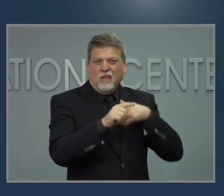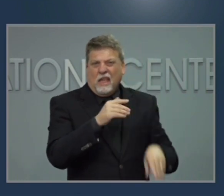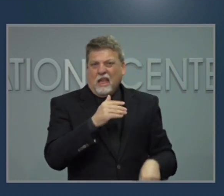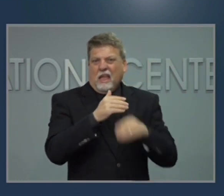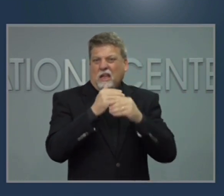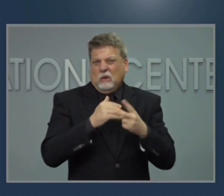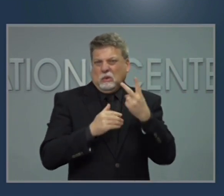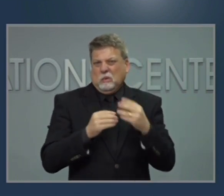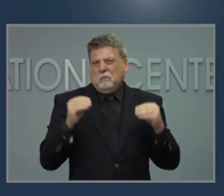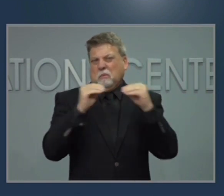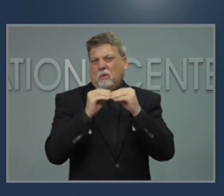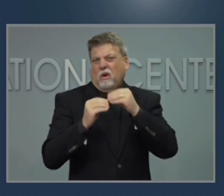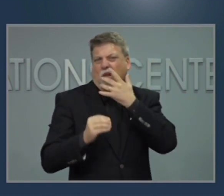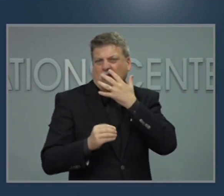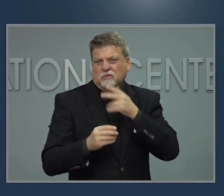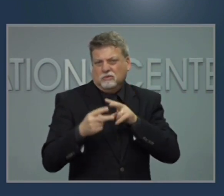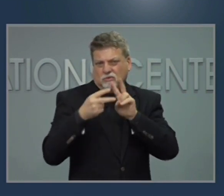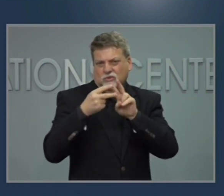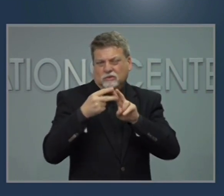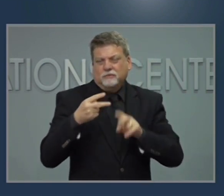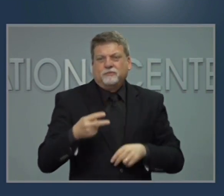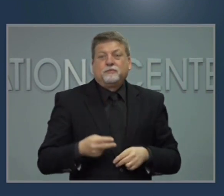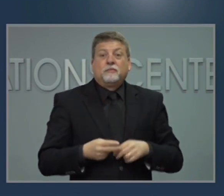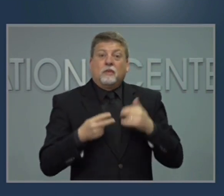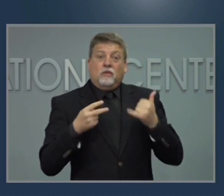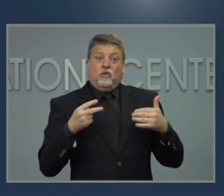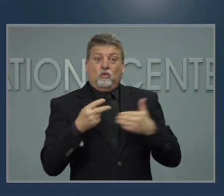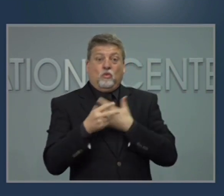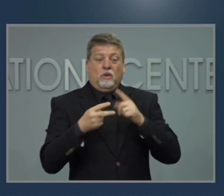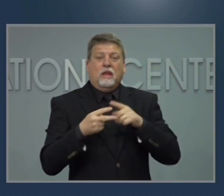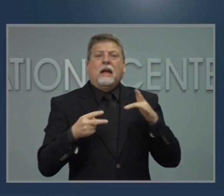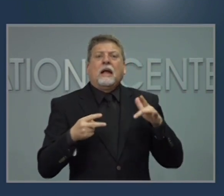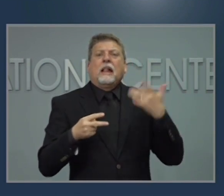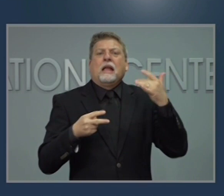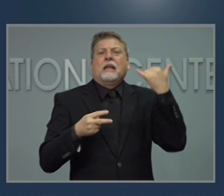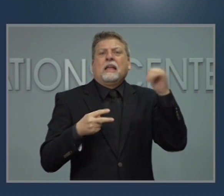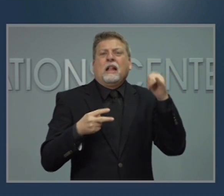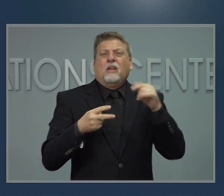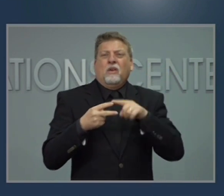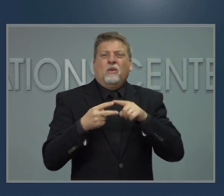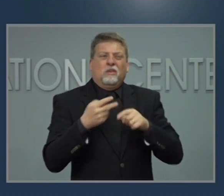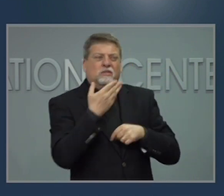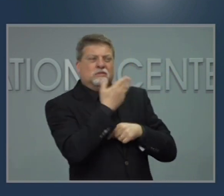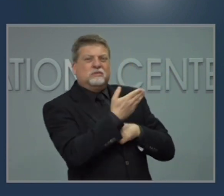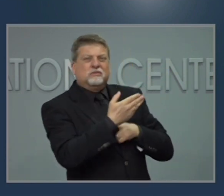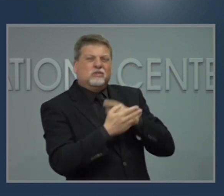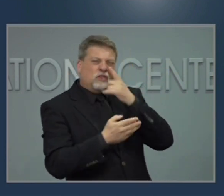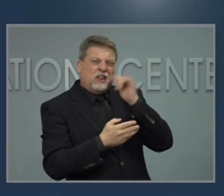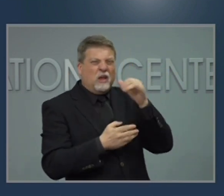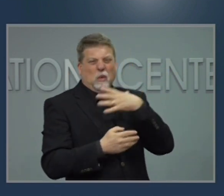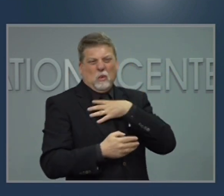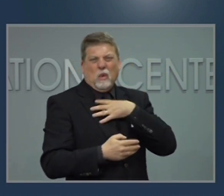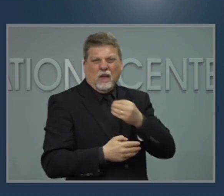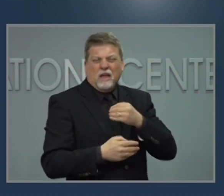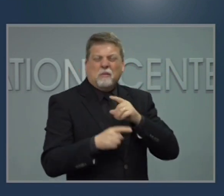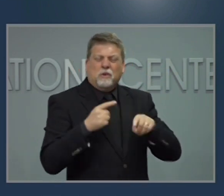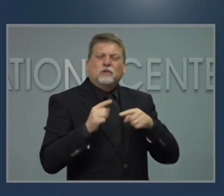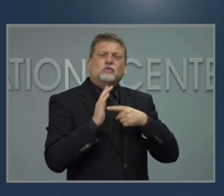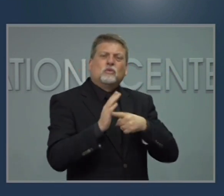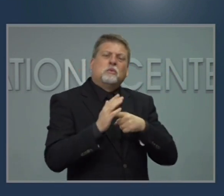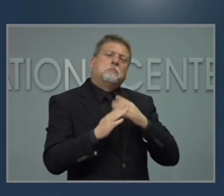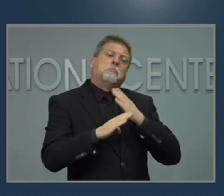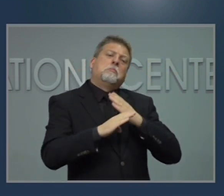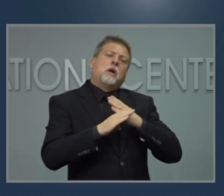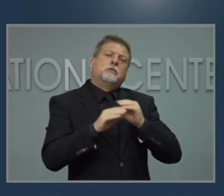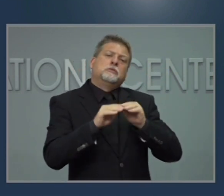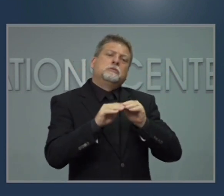can show our continued progress. We now have a light yellow that here represents a little bit white to show moderate